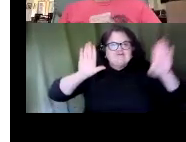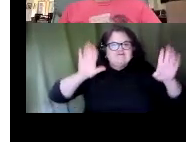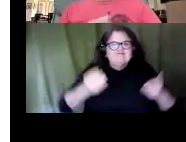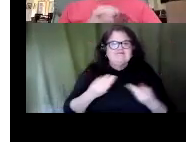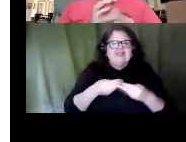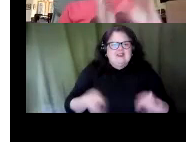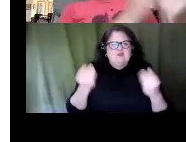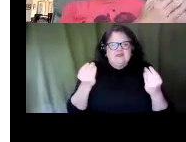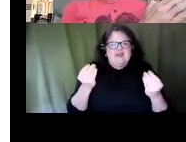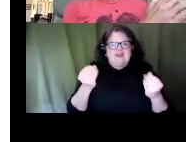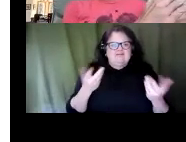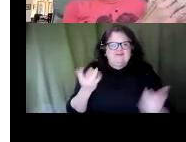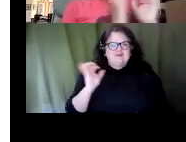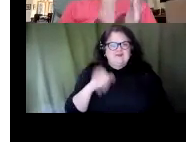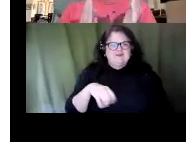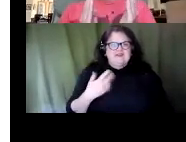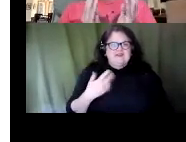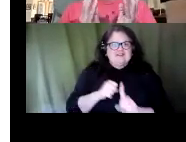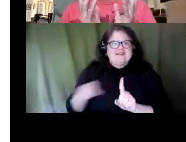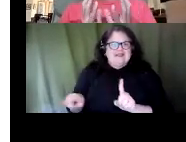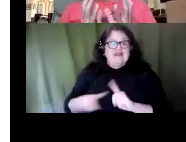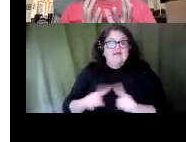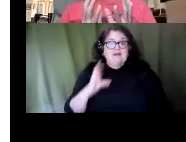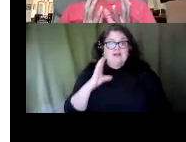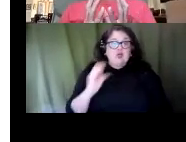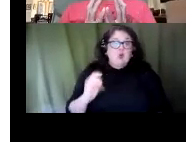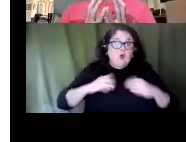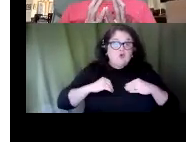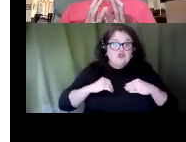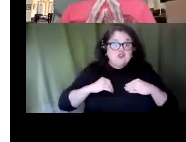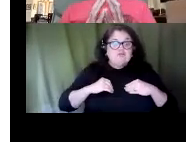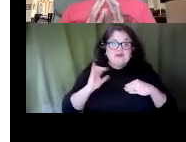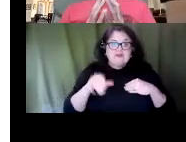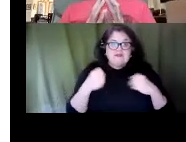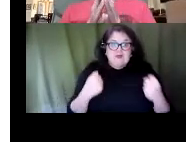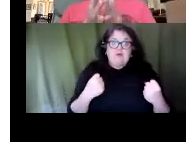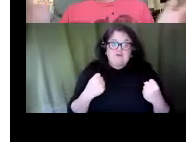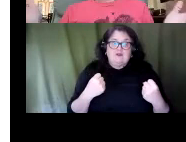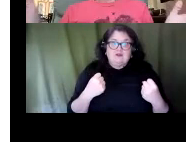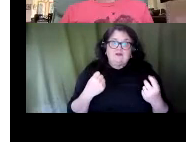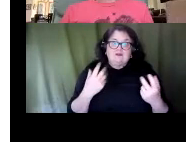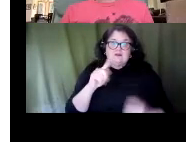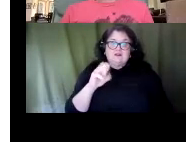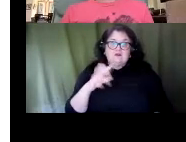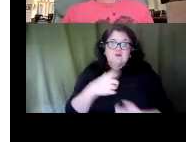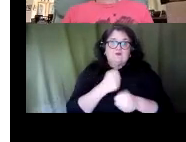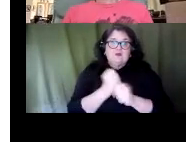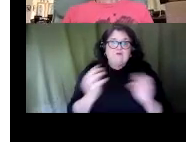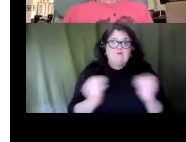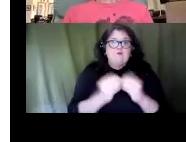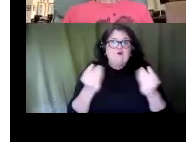lost. But that's kind of a side note, but co-ownership is a powerful tool for creating more land relationships.